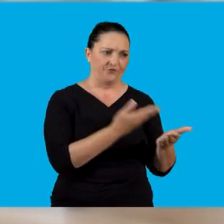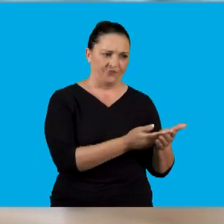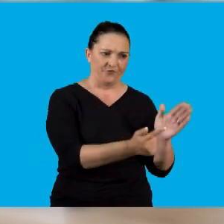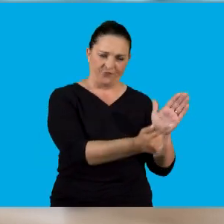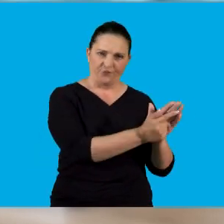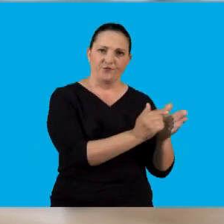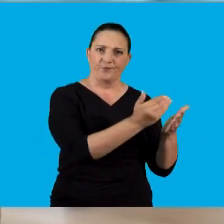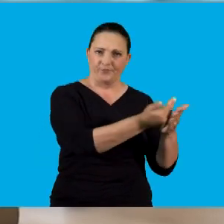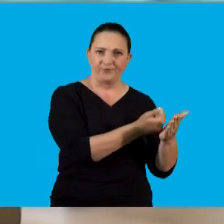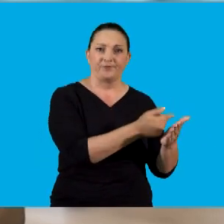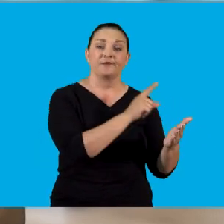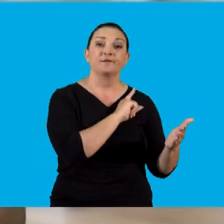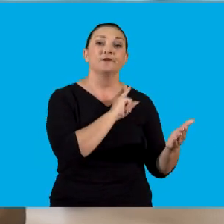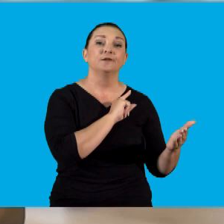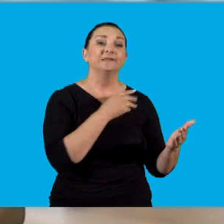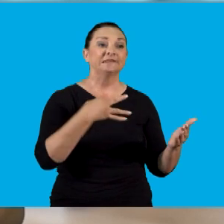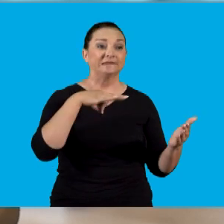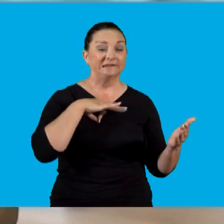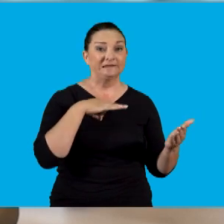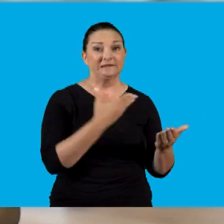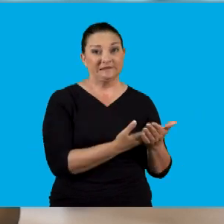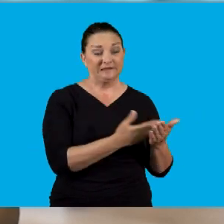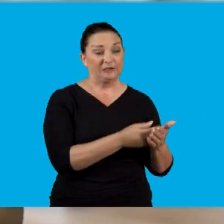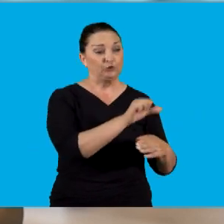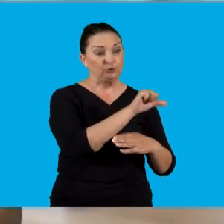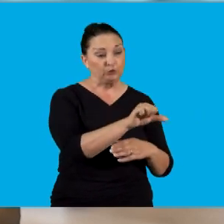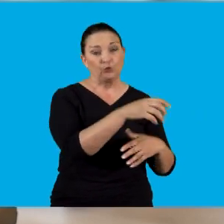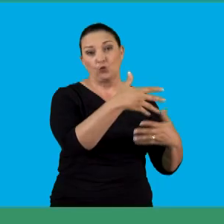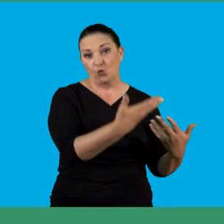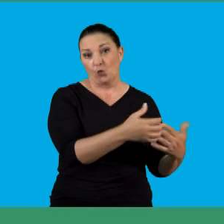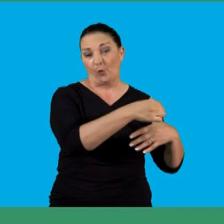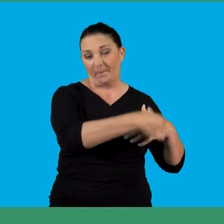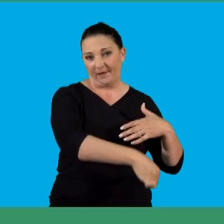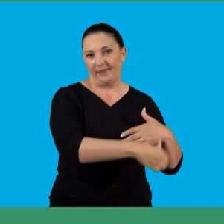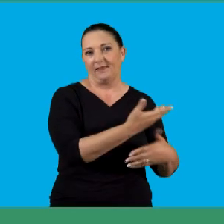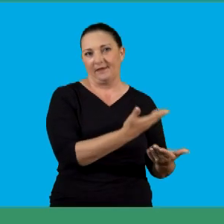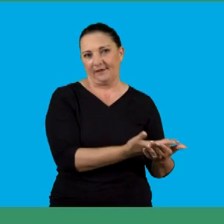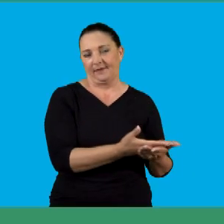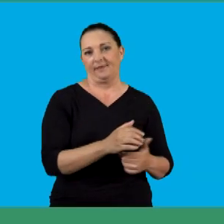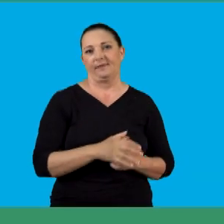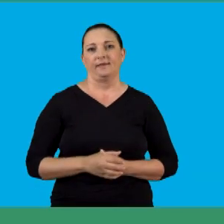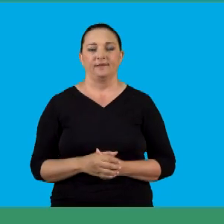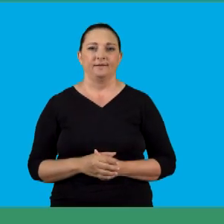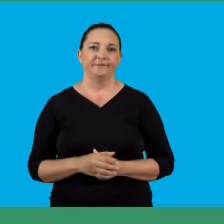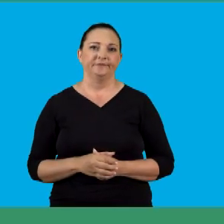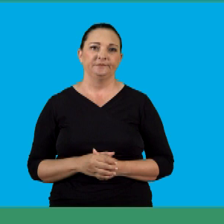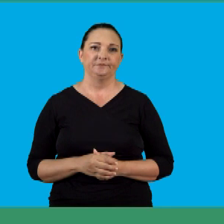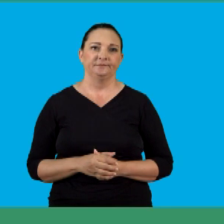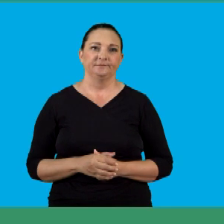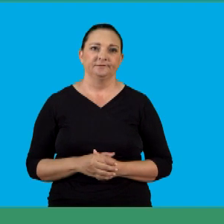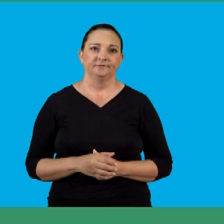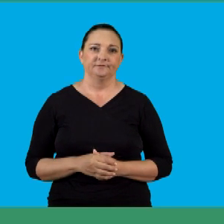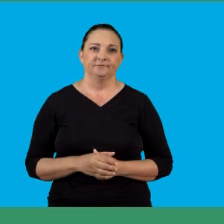it can be weekly or it can also be monthly basis. Employees work specific working